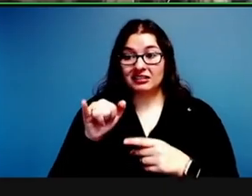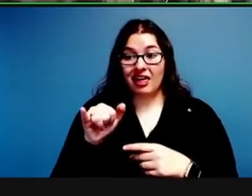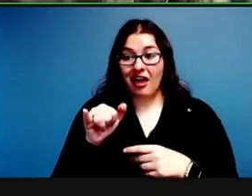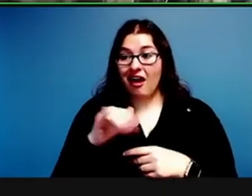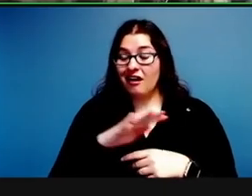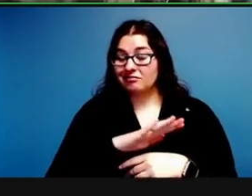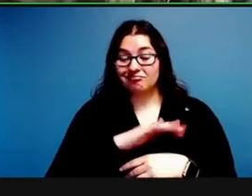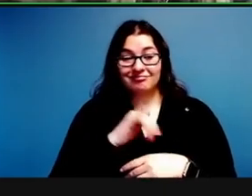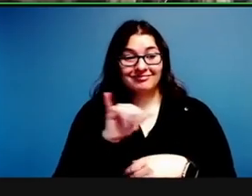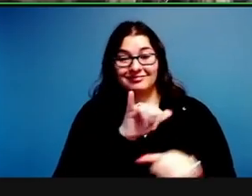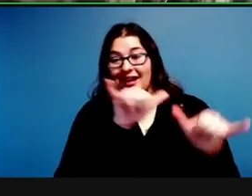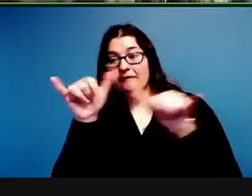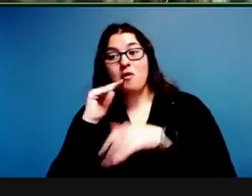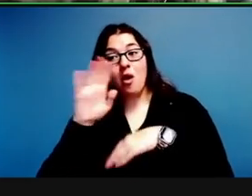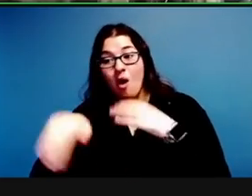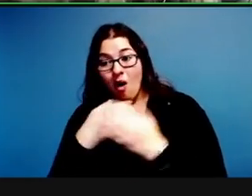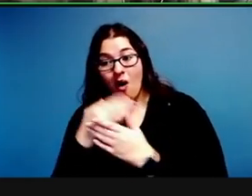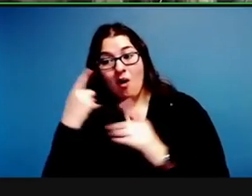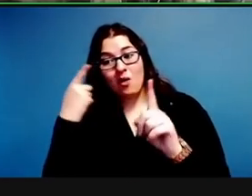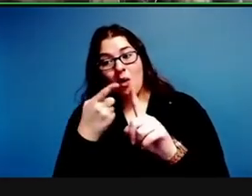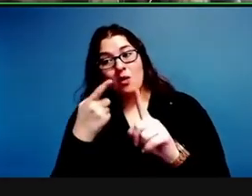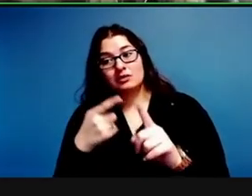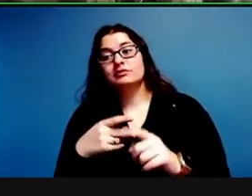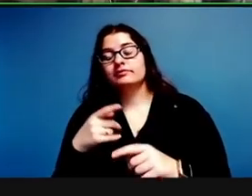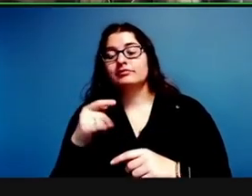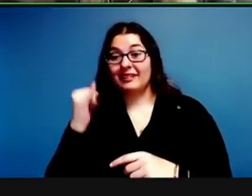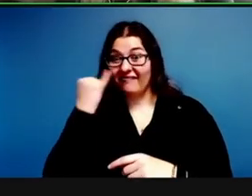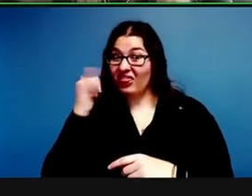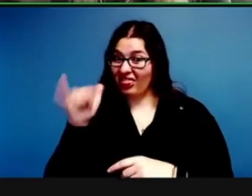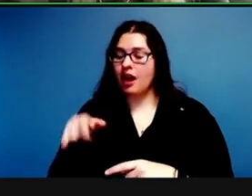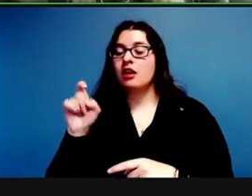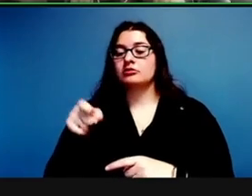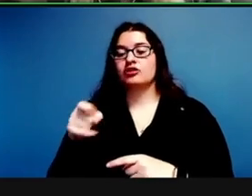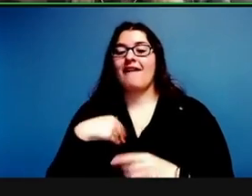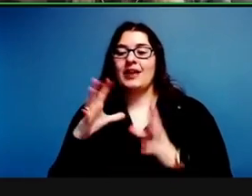all the goals, in which case you should call an IEP meeting.